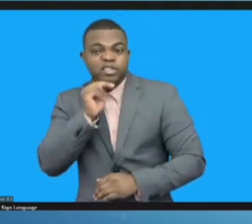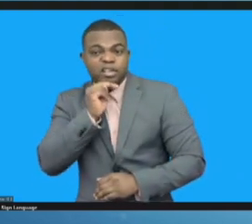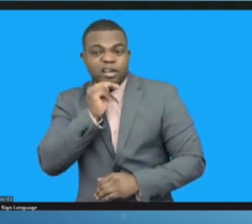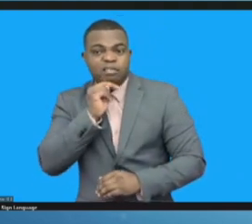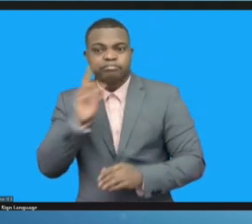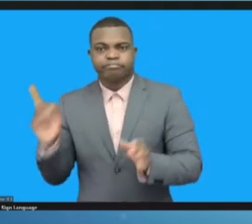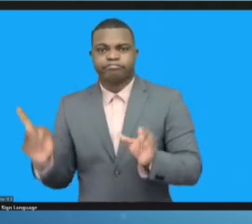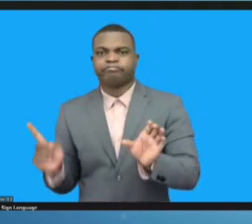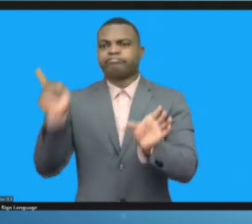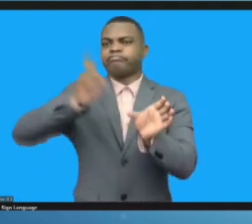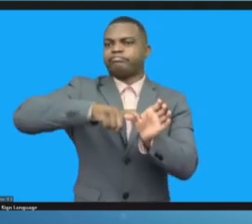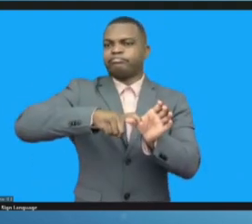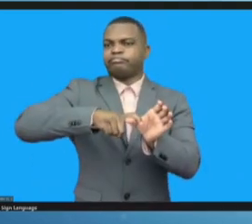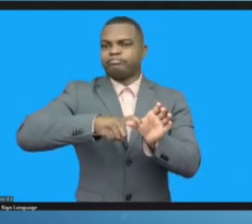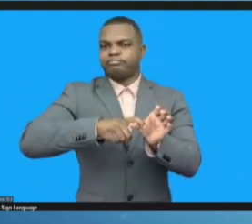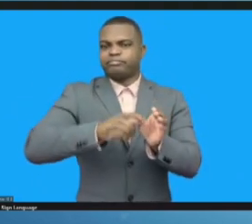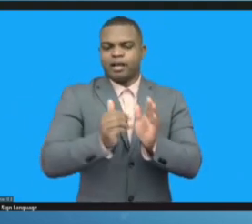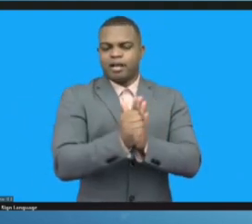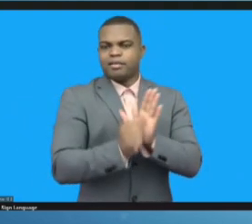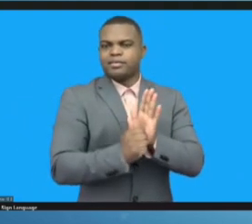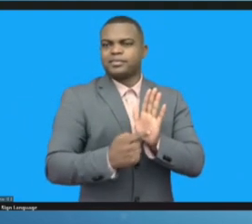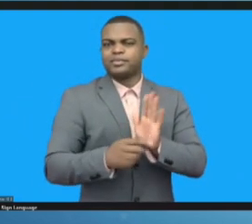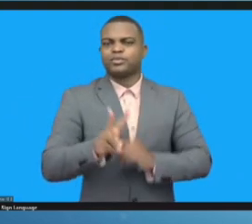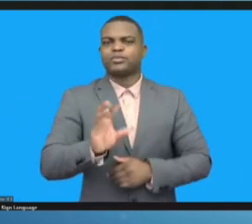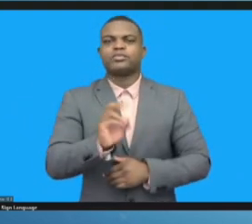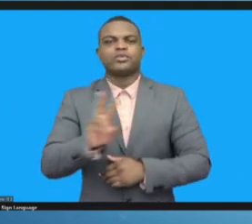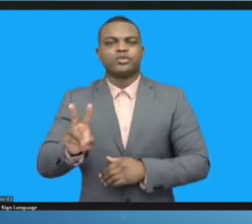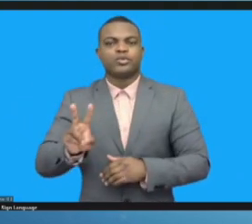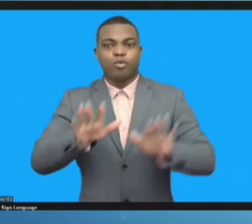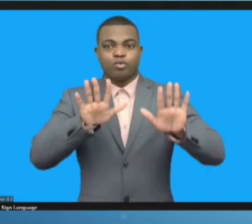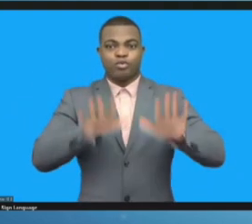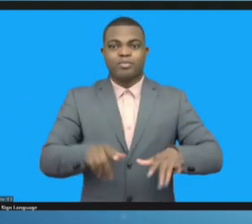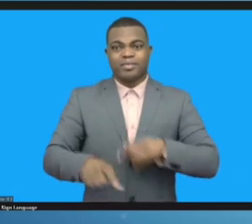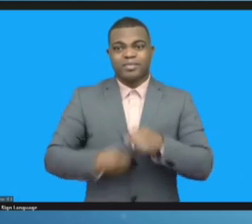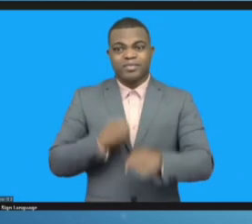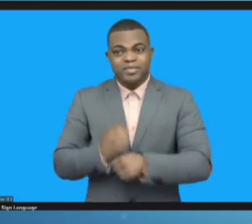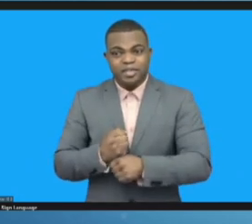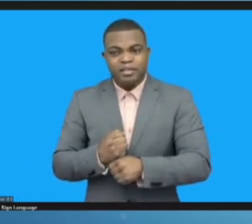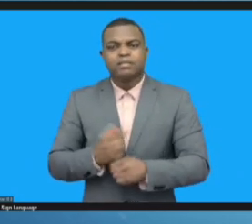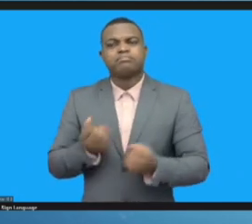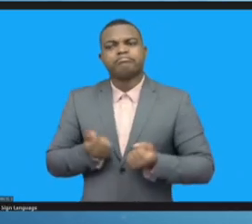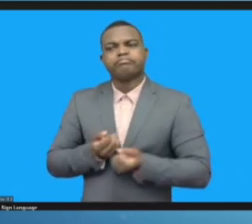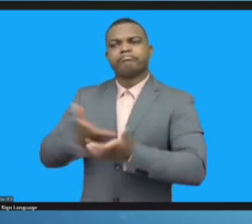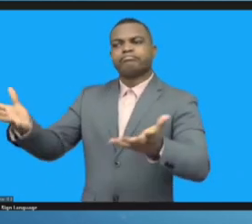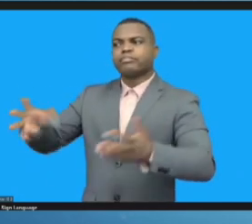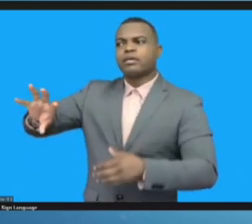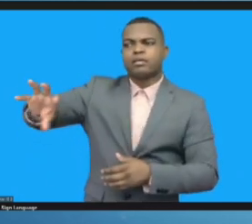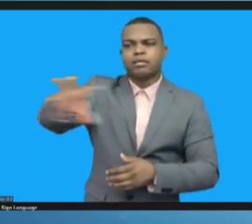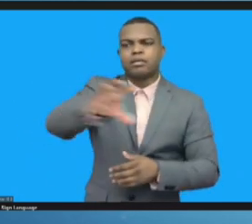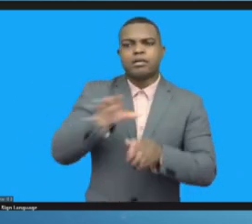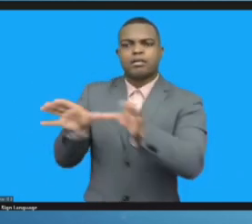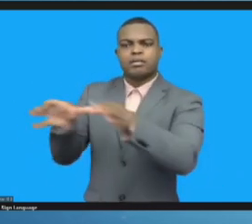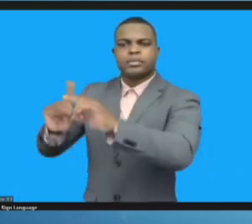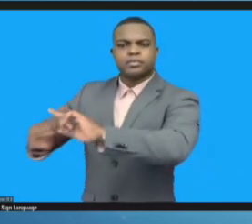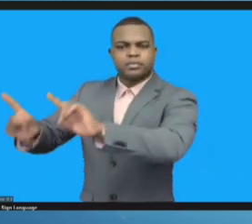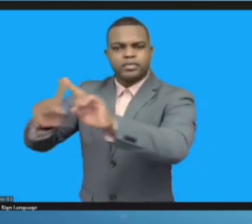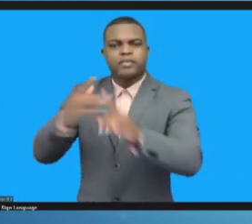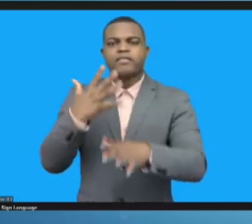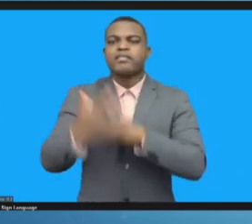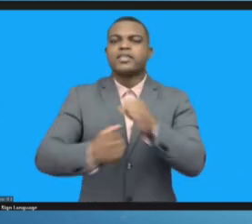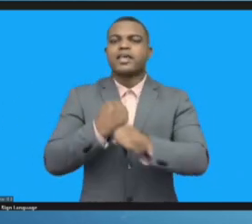place. E-government is also taking root, helping to democratize access to social services and fostering